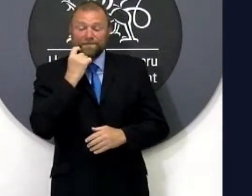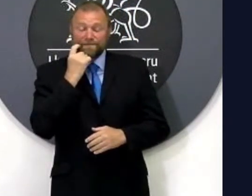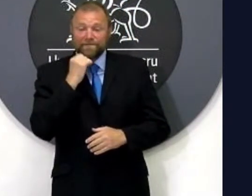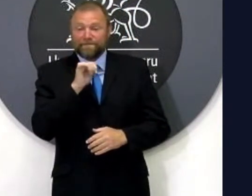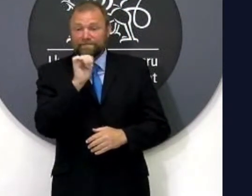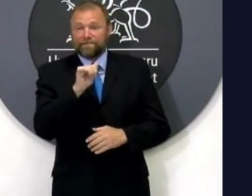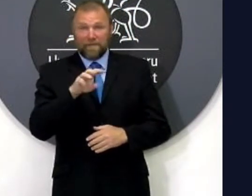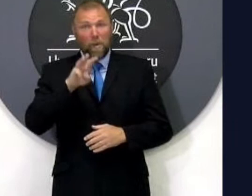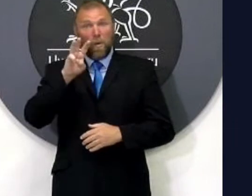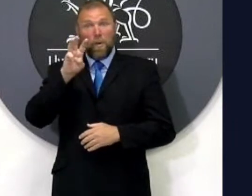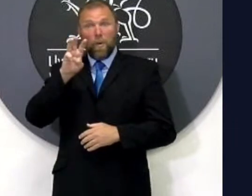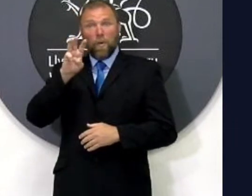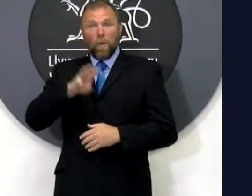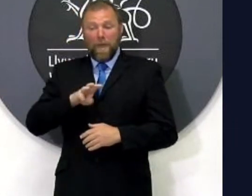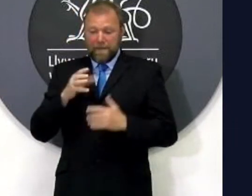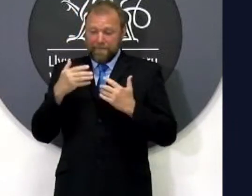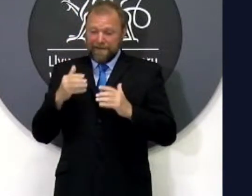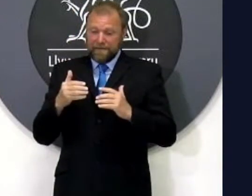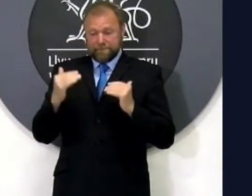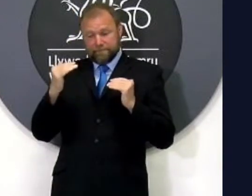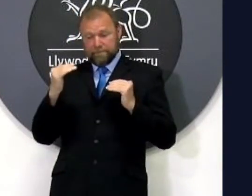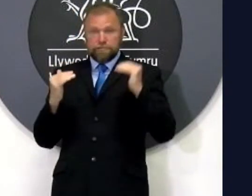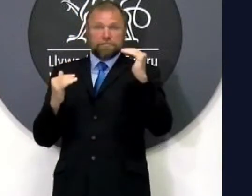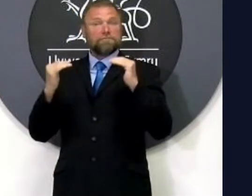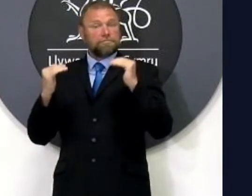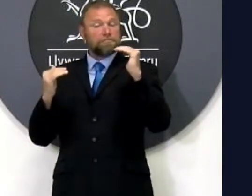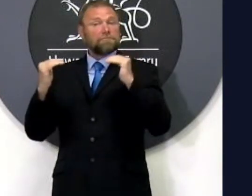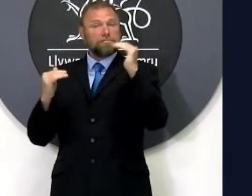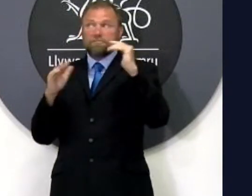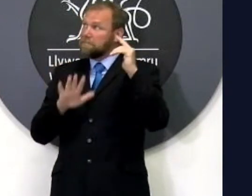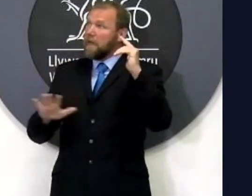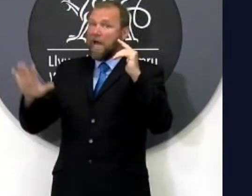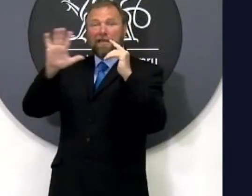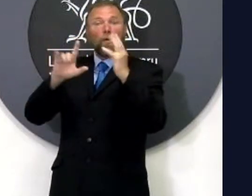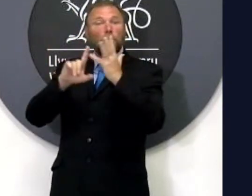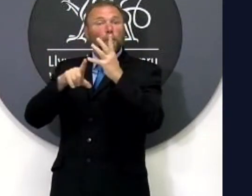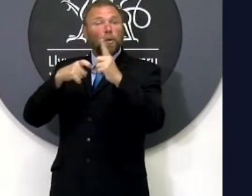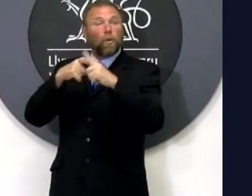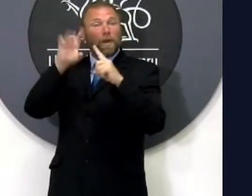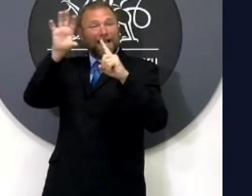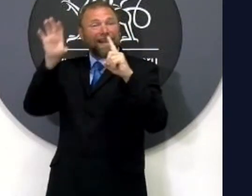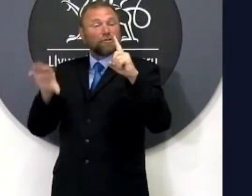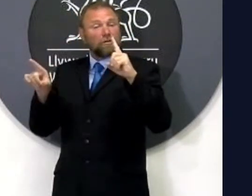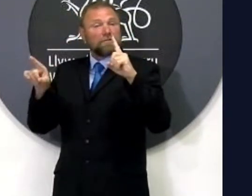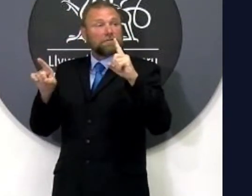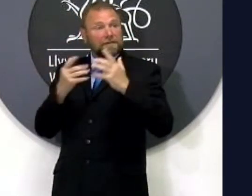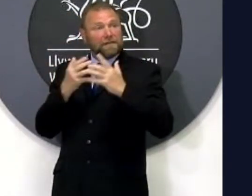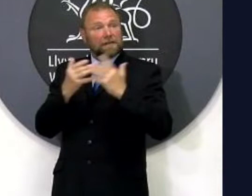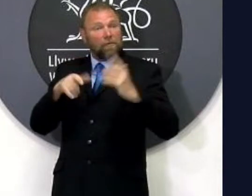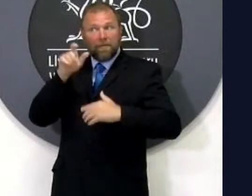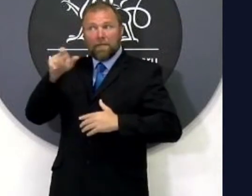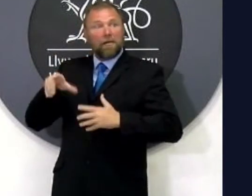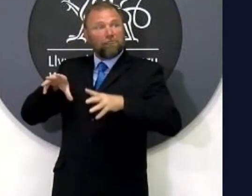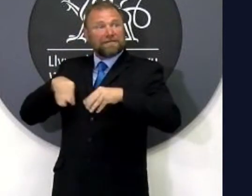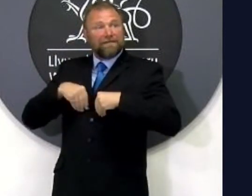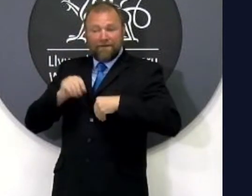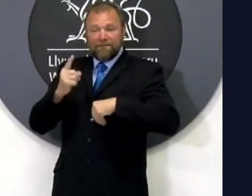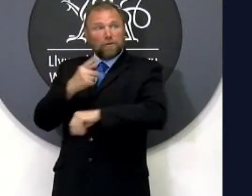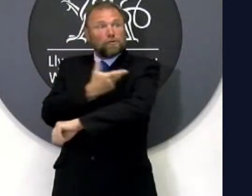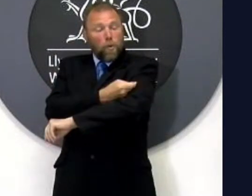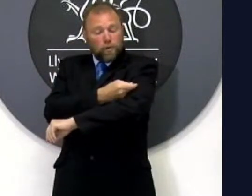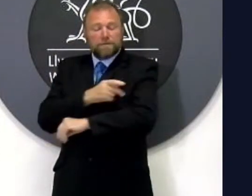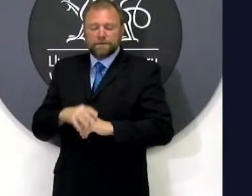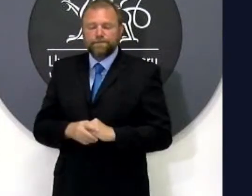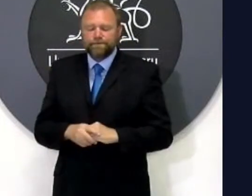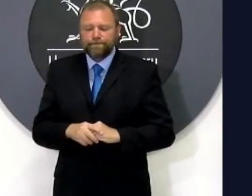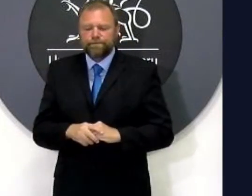Wales has been ahead of the other UK nations in terms of the proportion of people who've been given a first dose. It's just a consequence